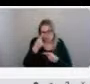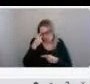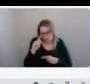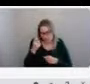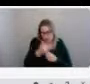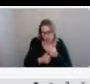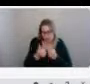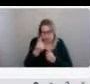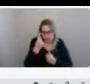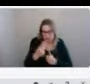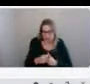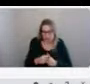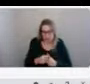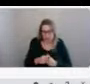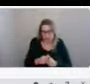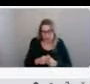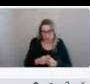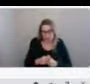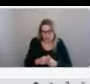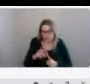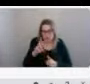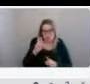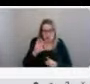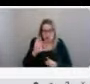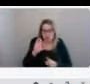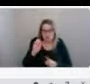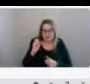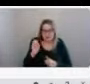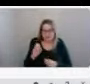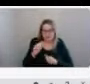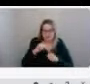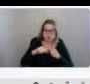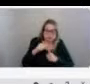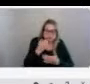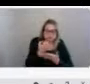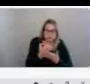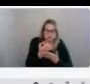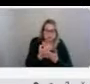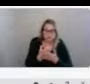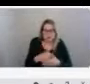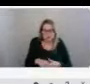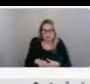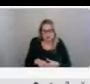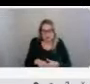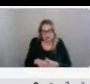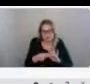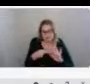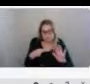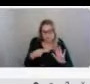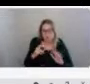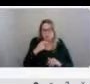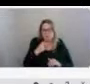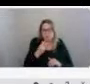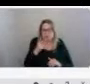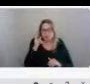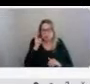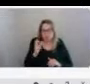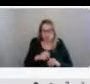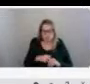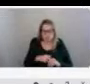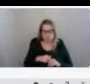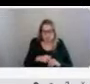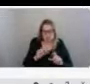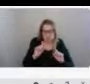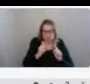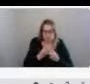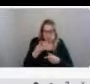everyone regardless of race and socioeconomic economic status so that their voices are heard if district